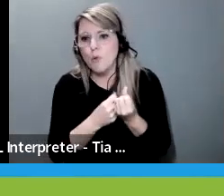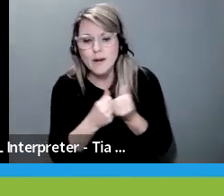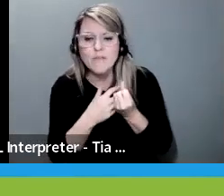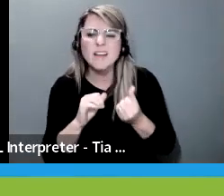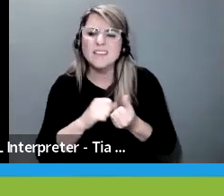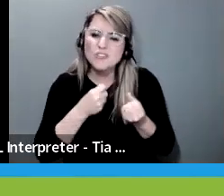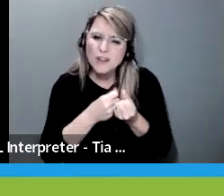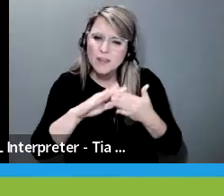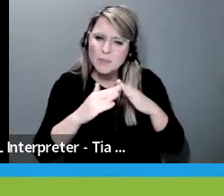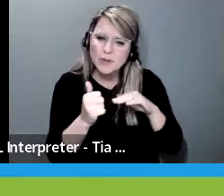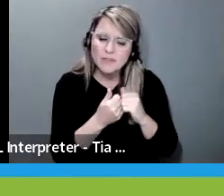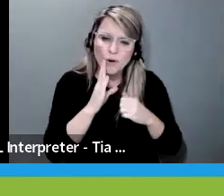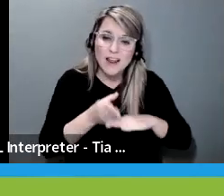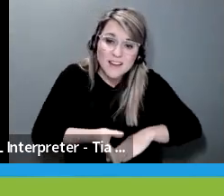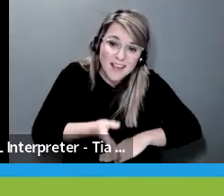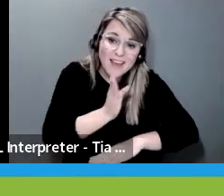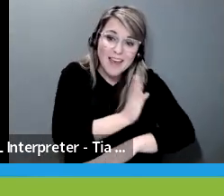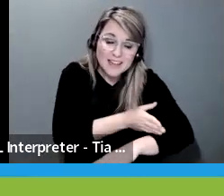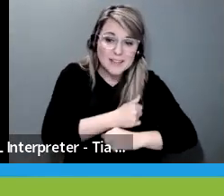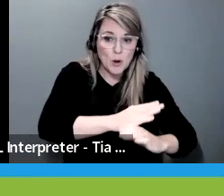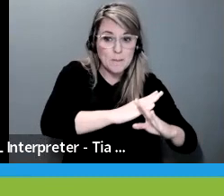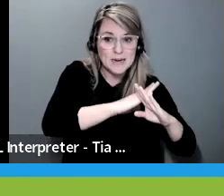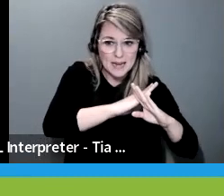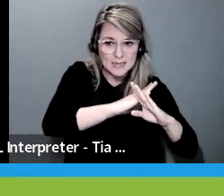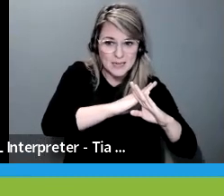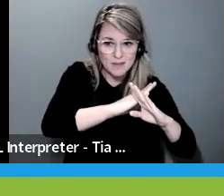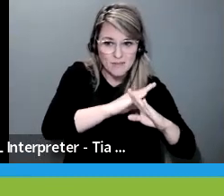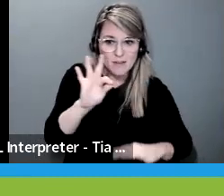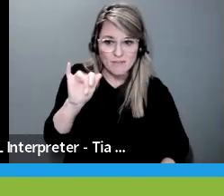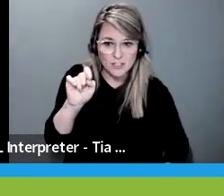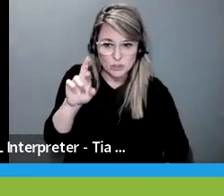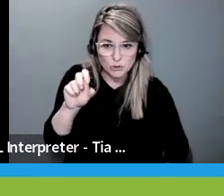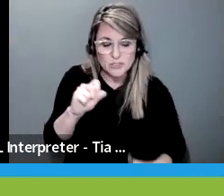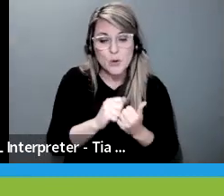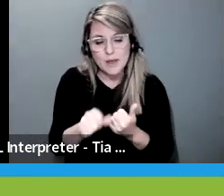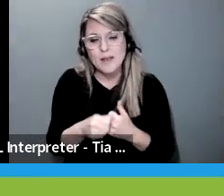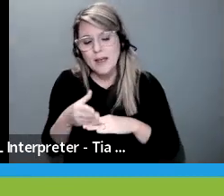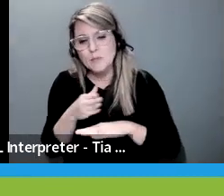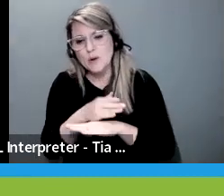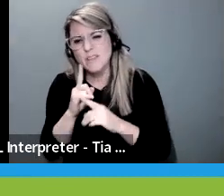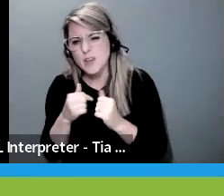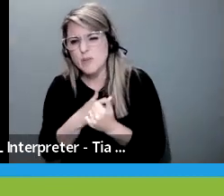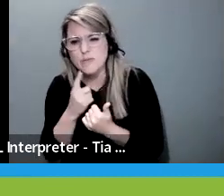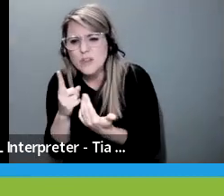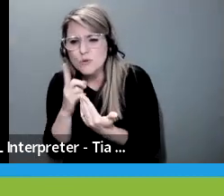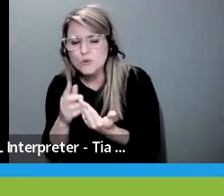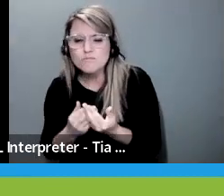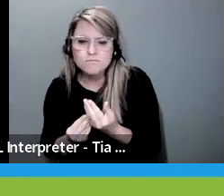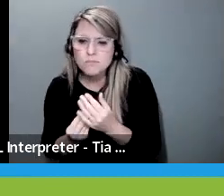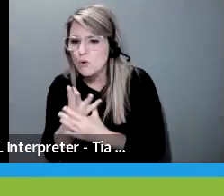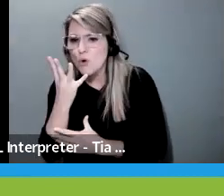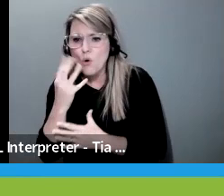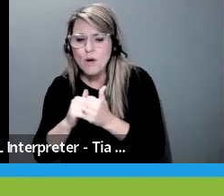by enhancing protective factors that reduce the impact of adversity and help youth reach their full potential to be prepared